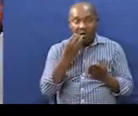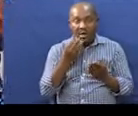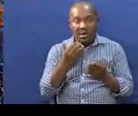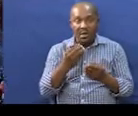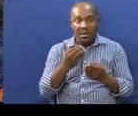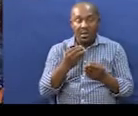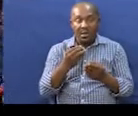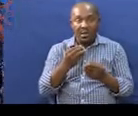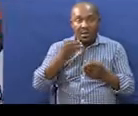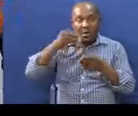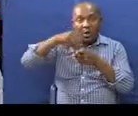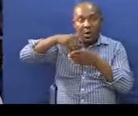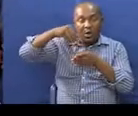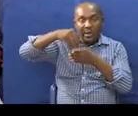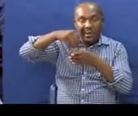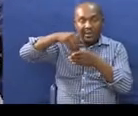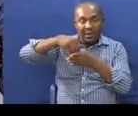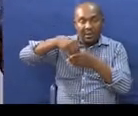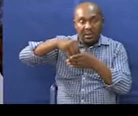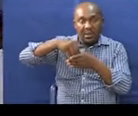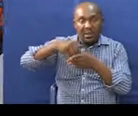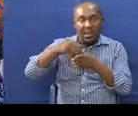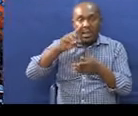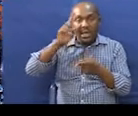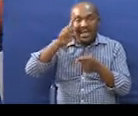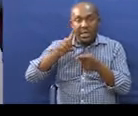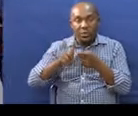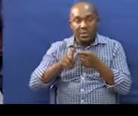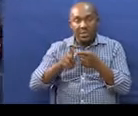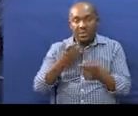contained reducing sugar. So reducing